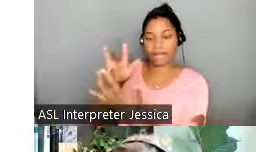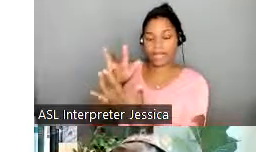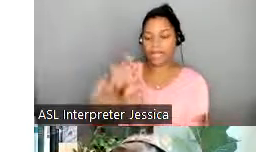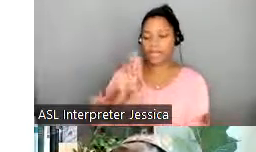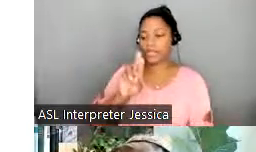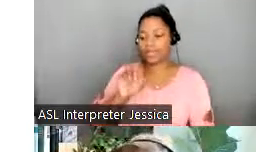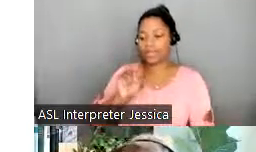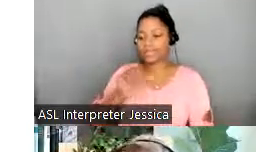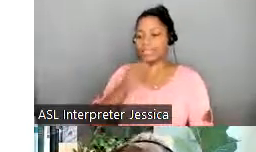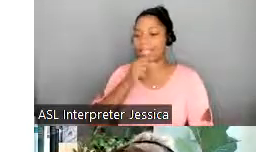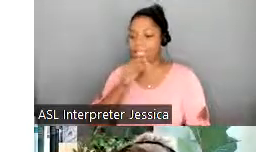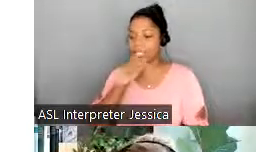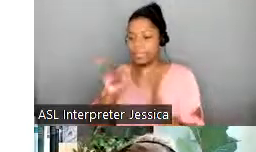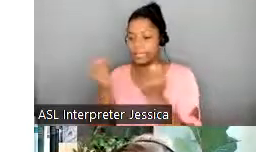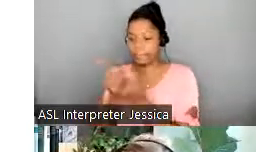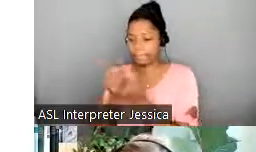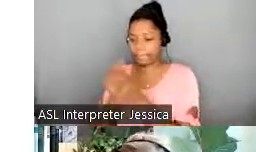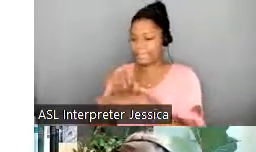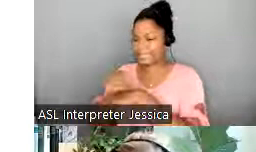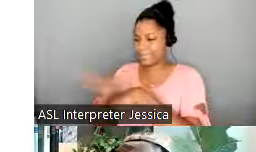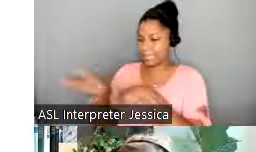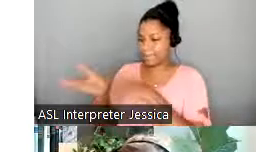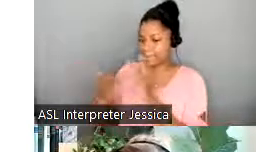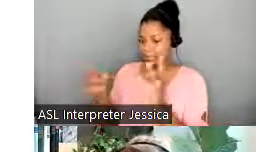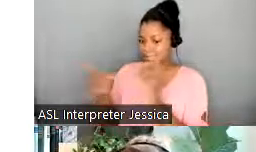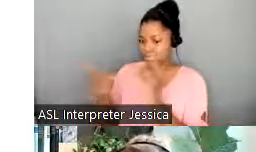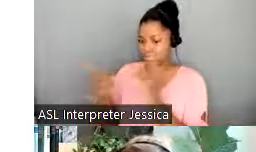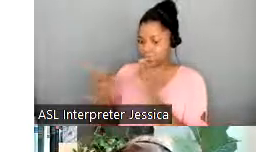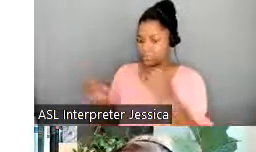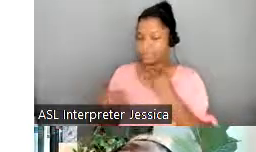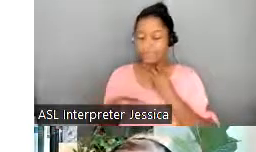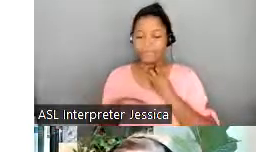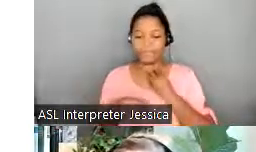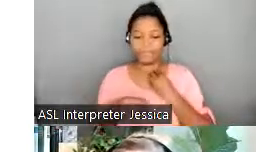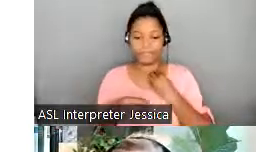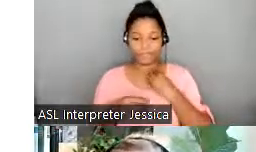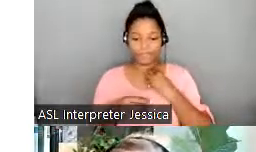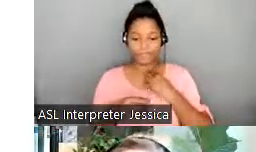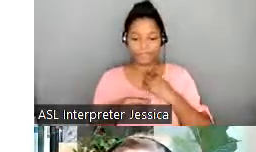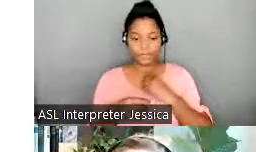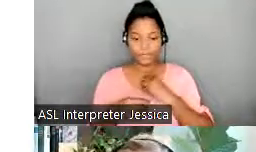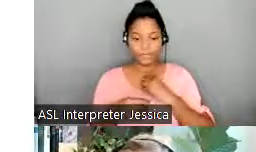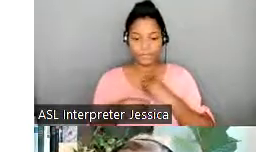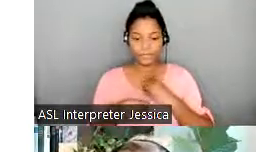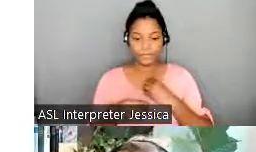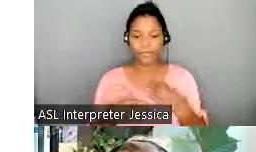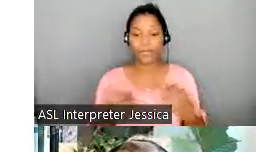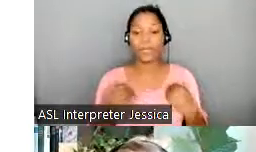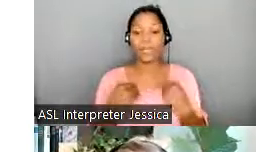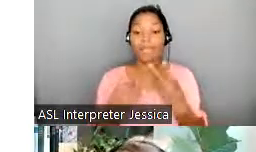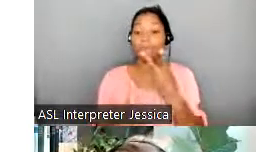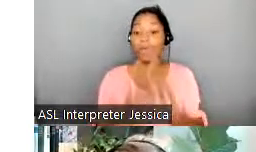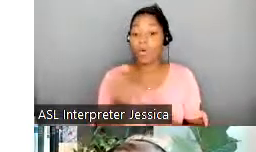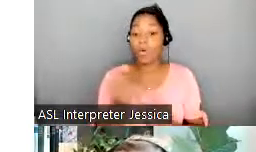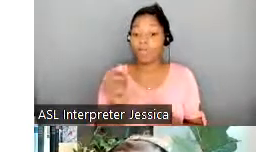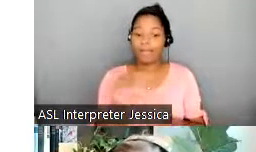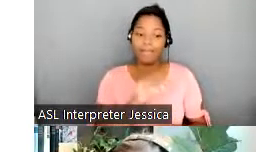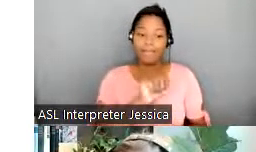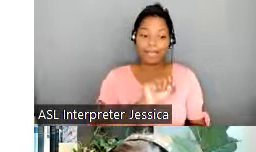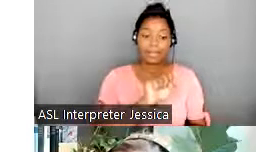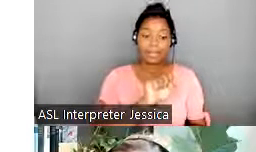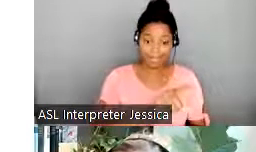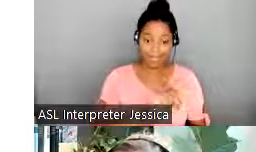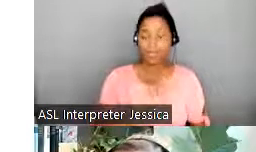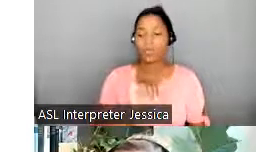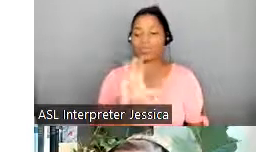by sending a message to the hosts, and we'll do our best to help. We have both American Sign Language and